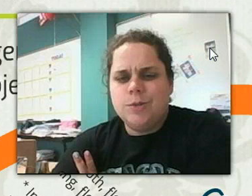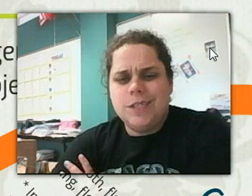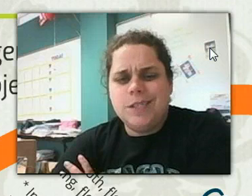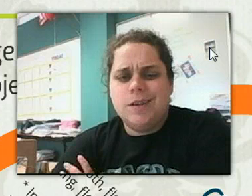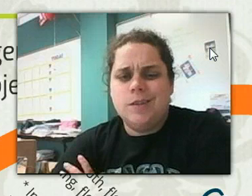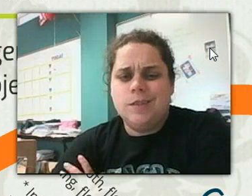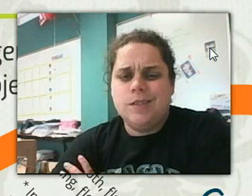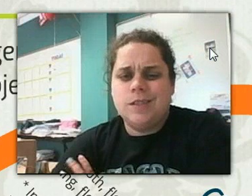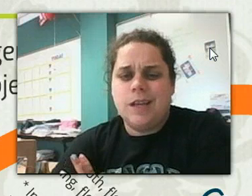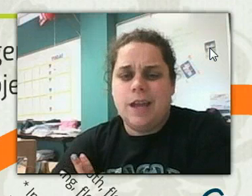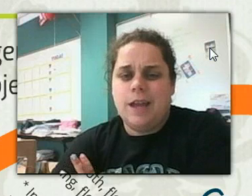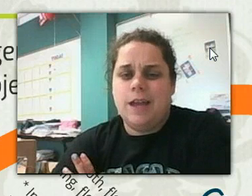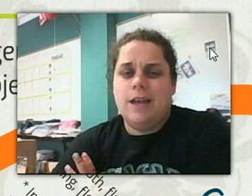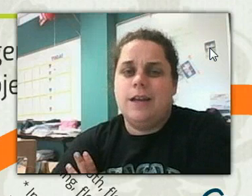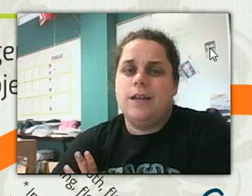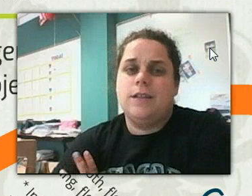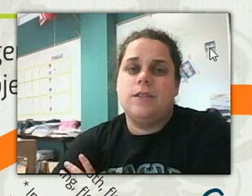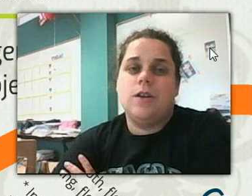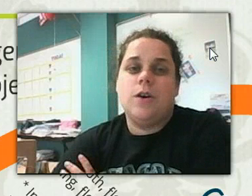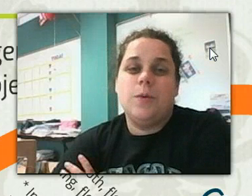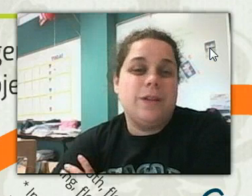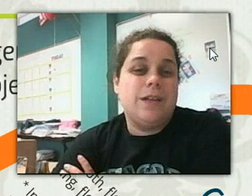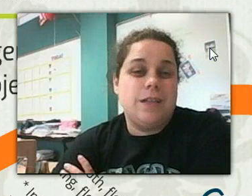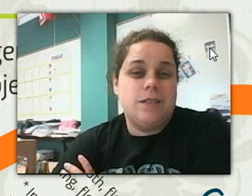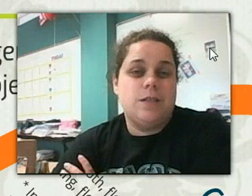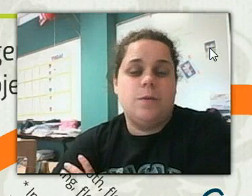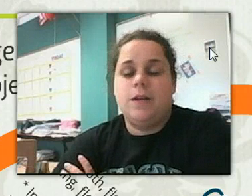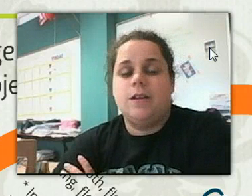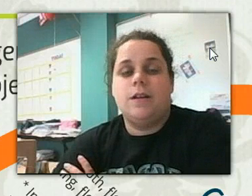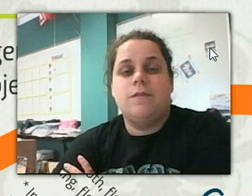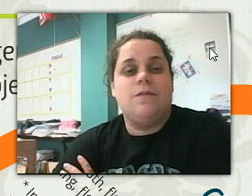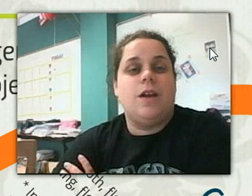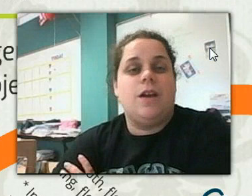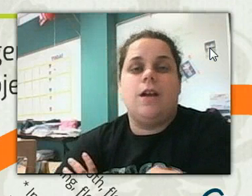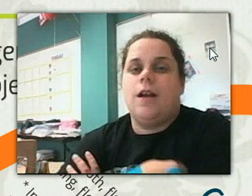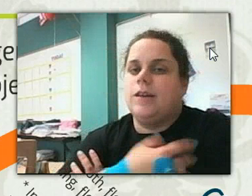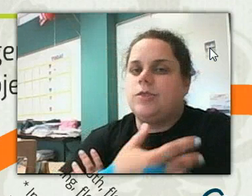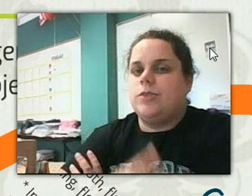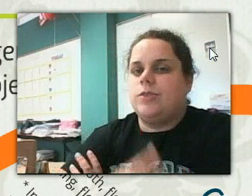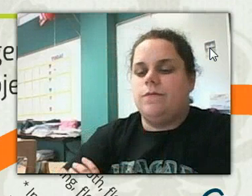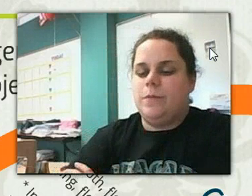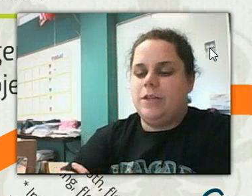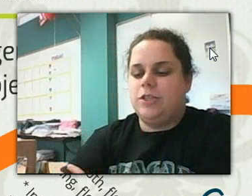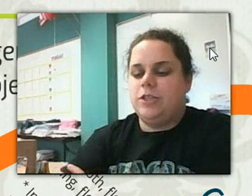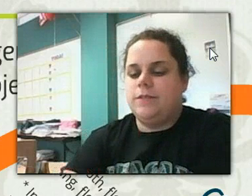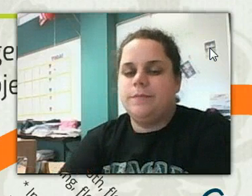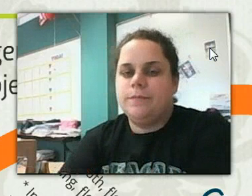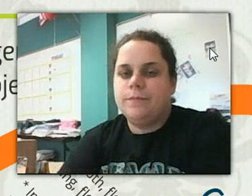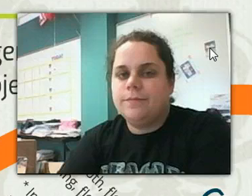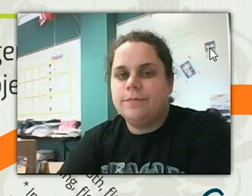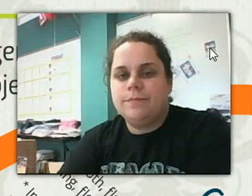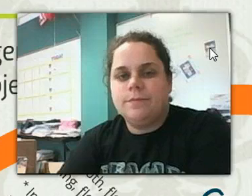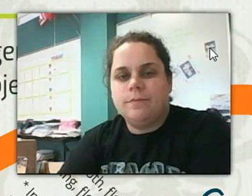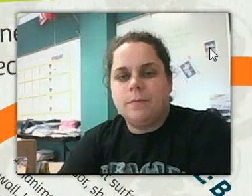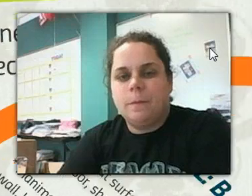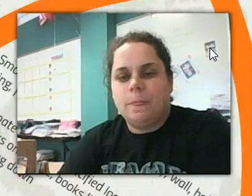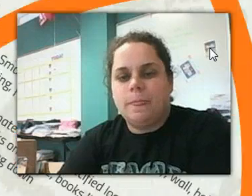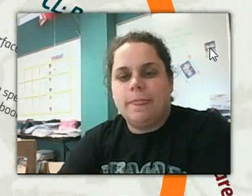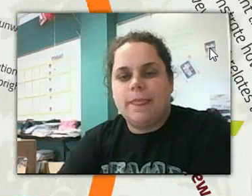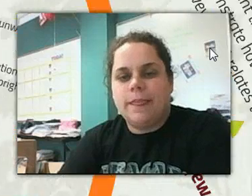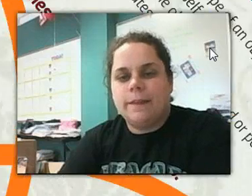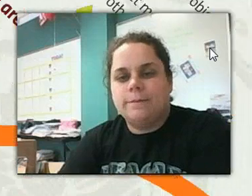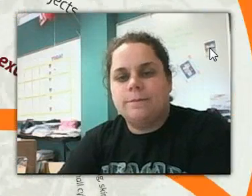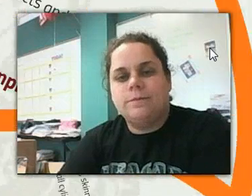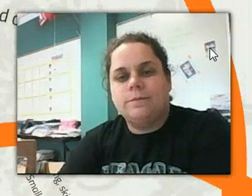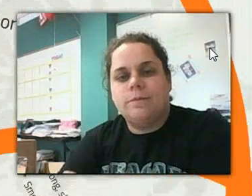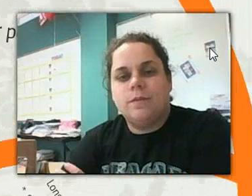They show details and are a really easy way to convey extra information.